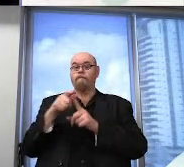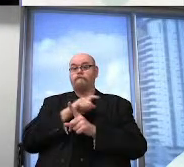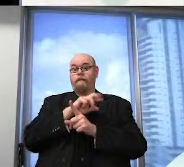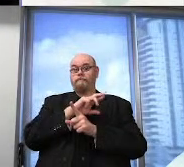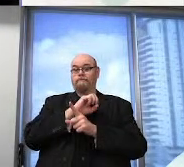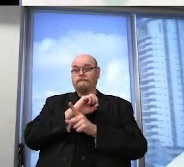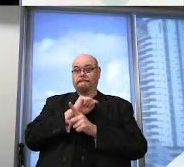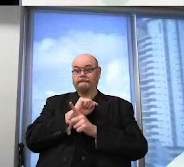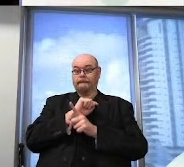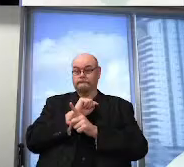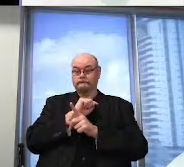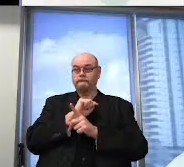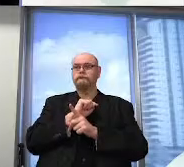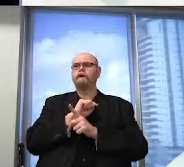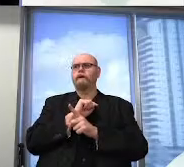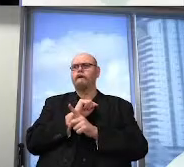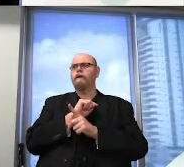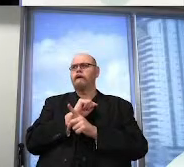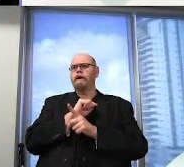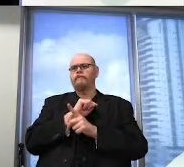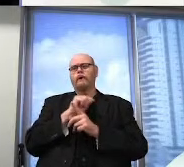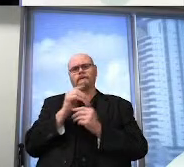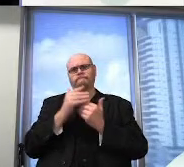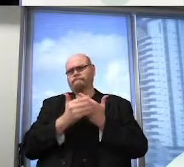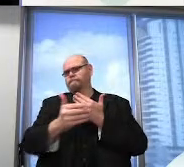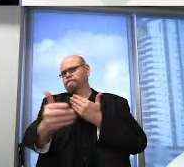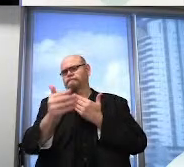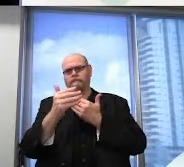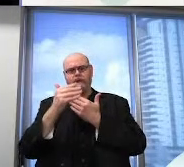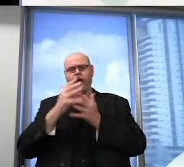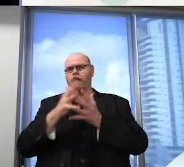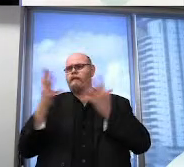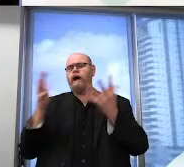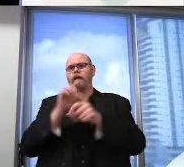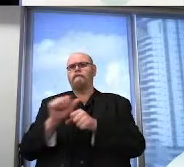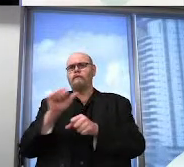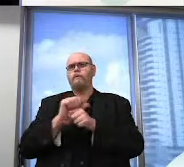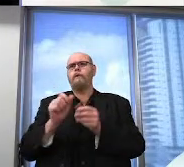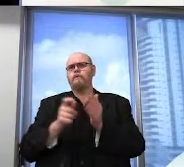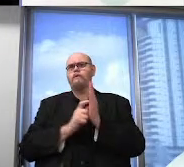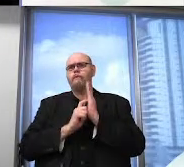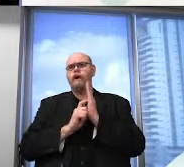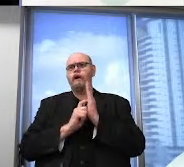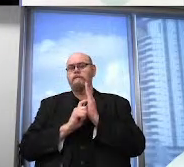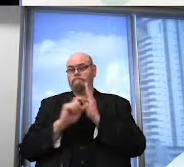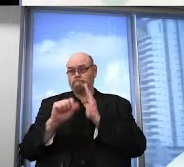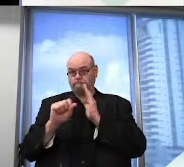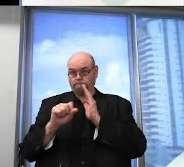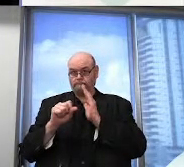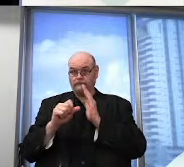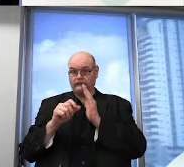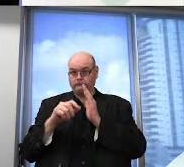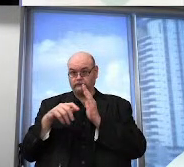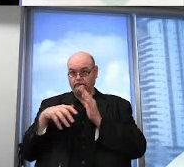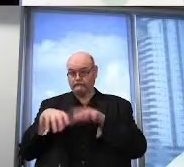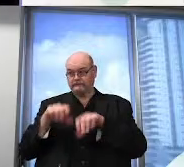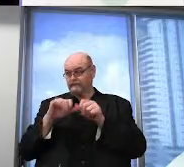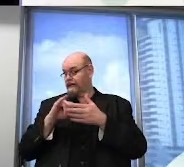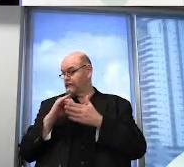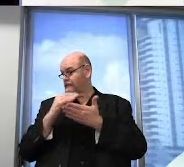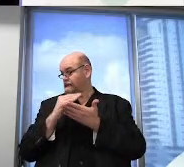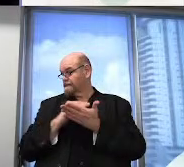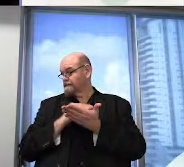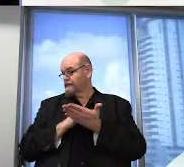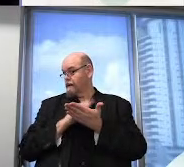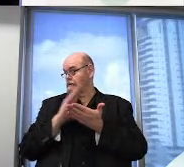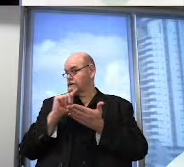reset, that there is significant amount of work required after that. And yes, have we taken that step? So I would either call